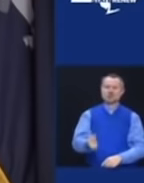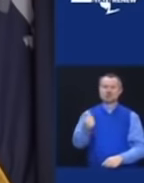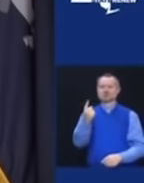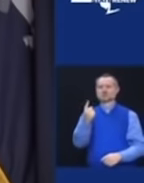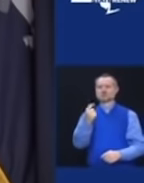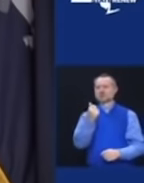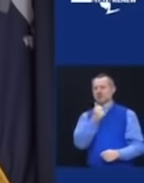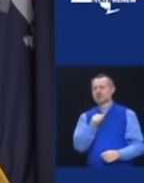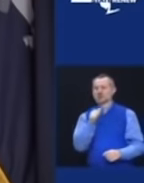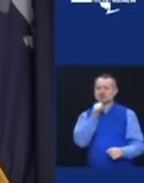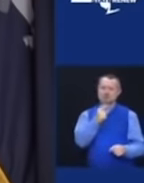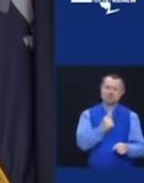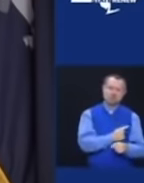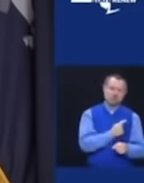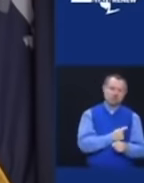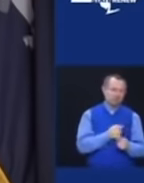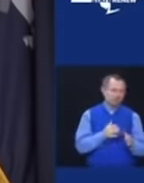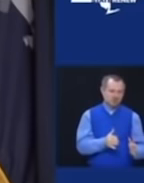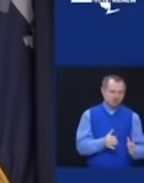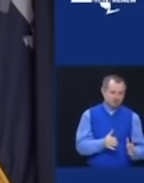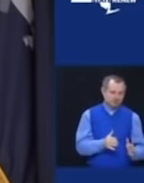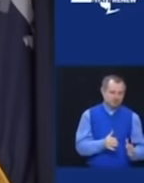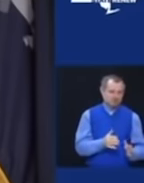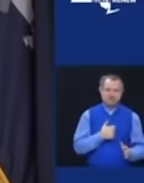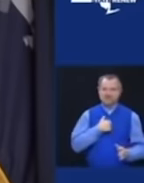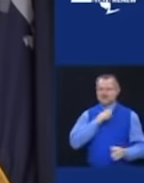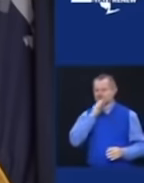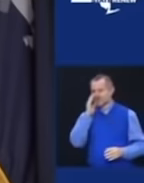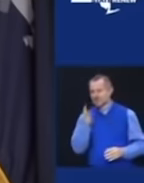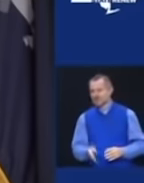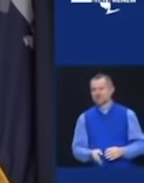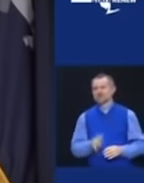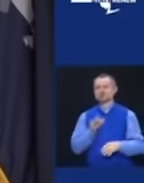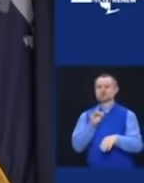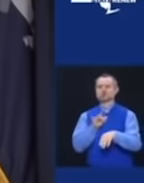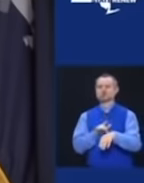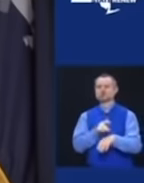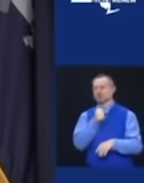I never touched anyone inappropriately.